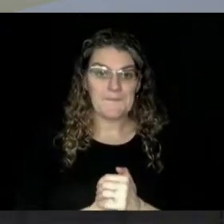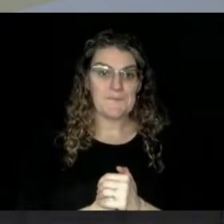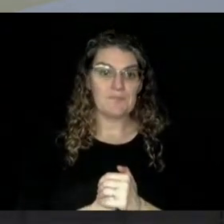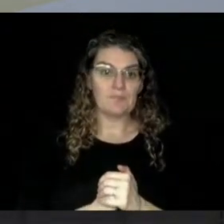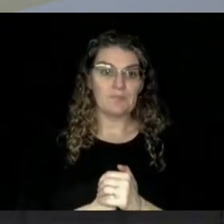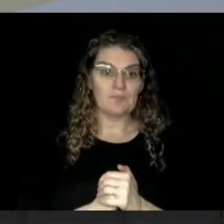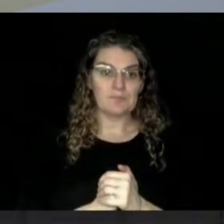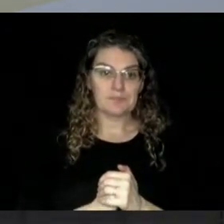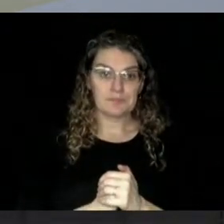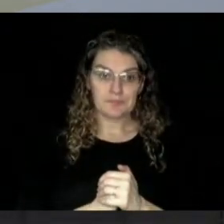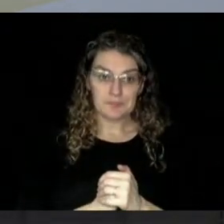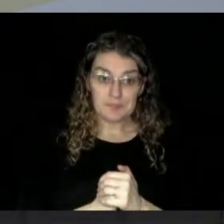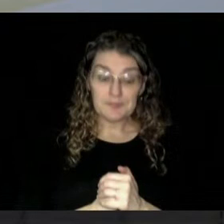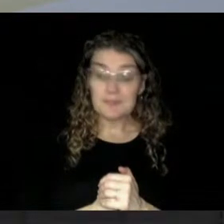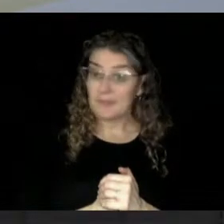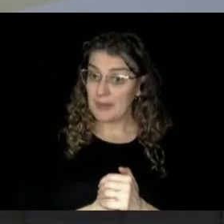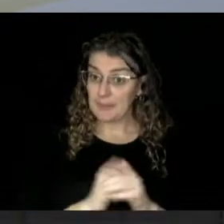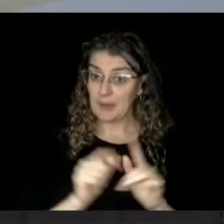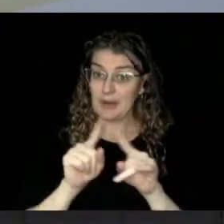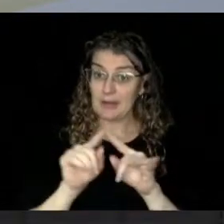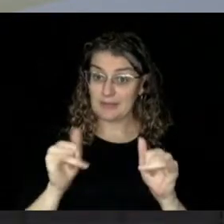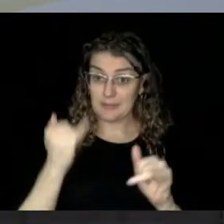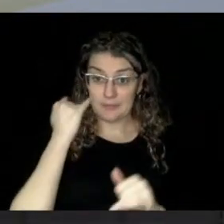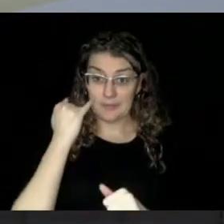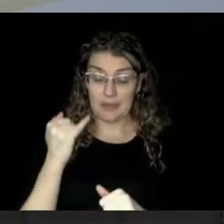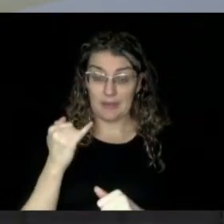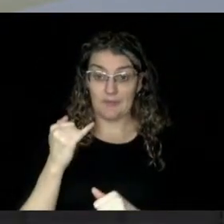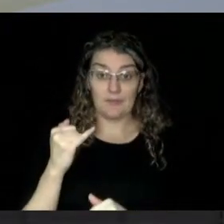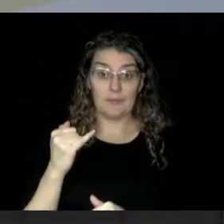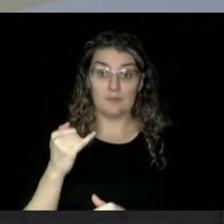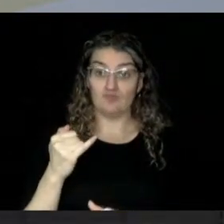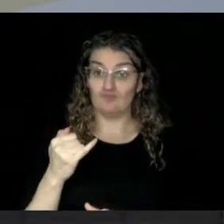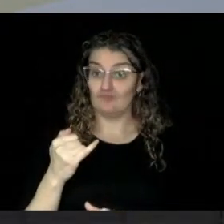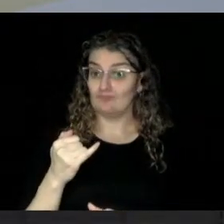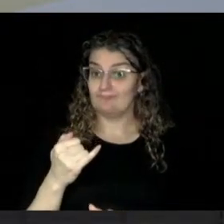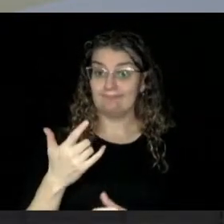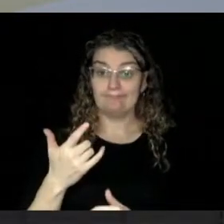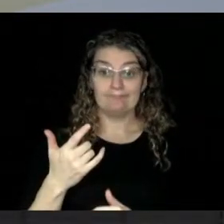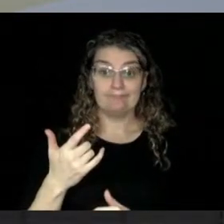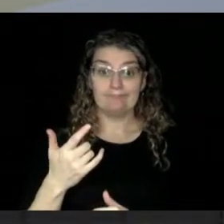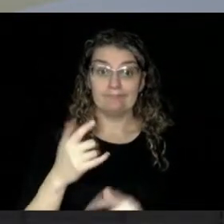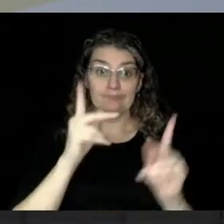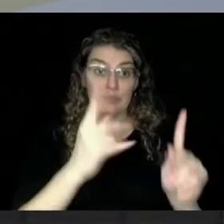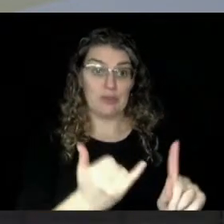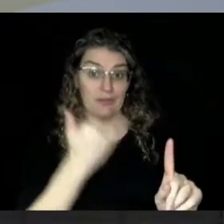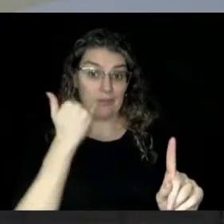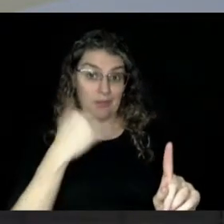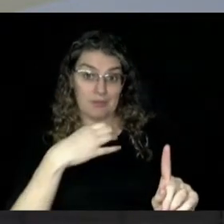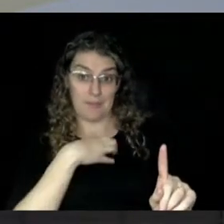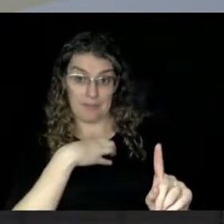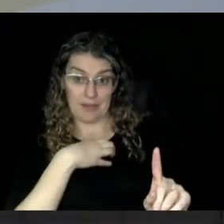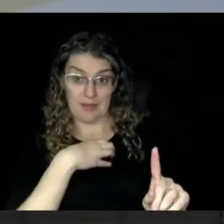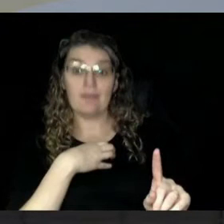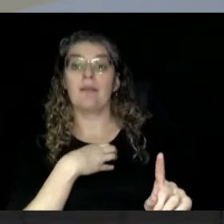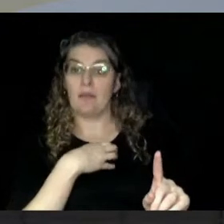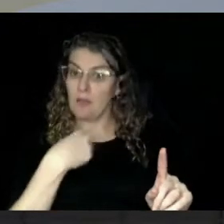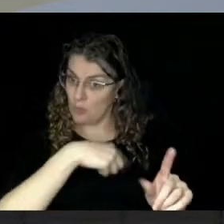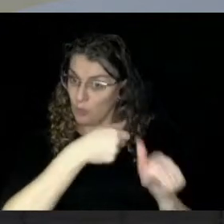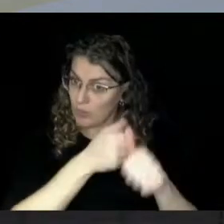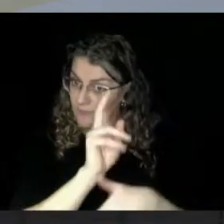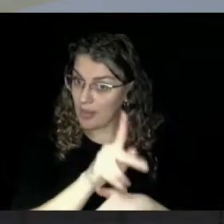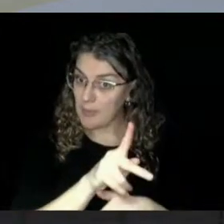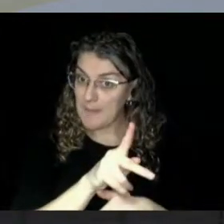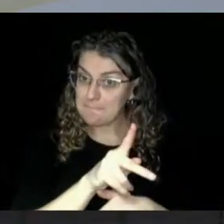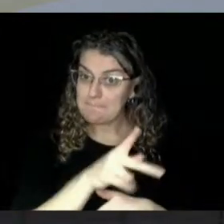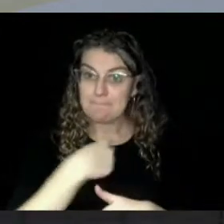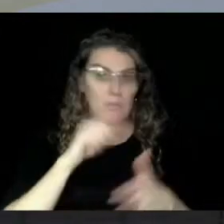we do follow up with different complaints, and we've had a large number of complaints that have been